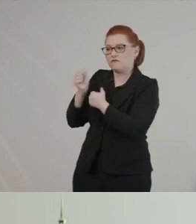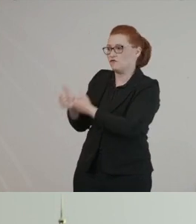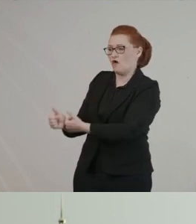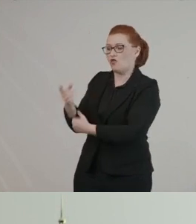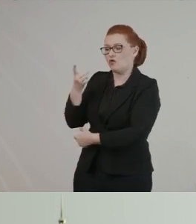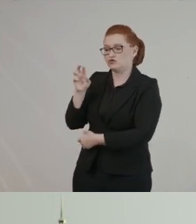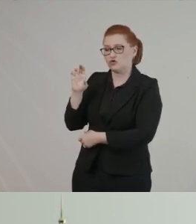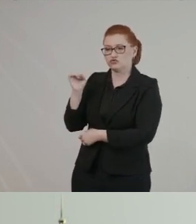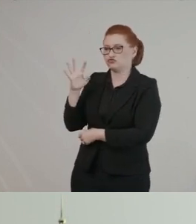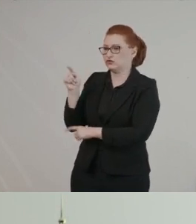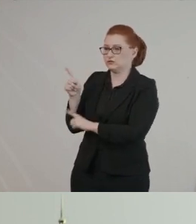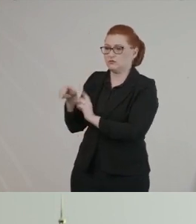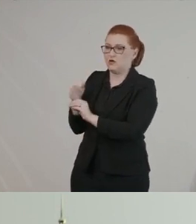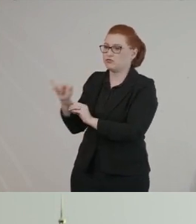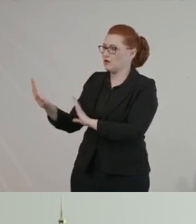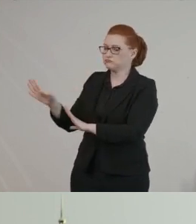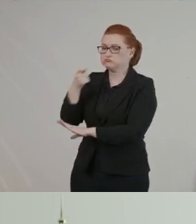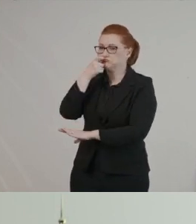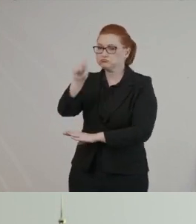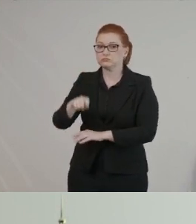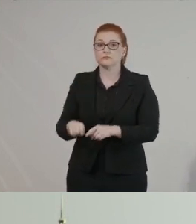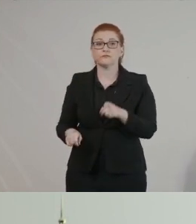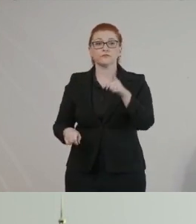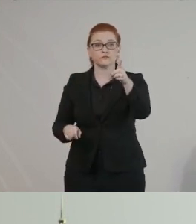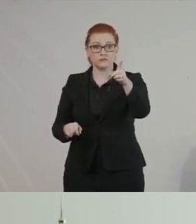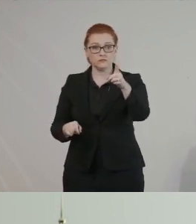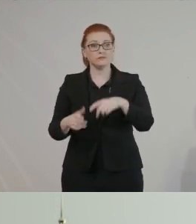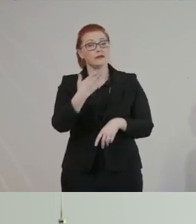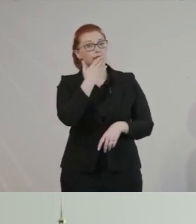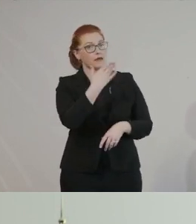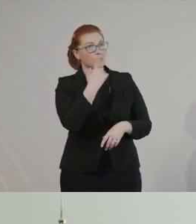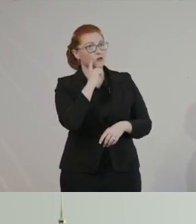Melissa. Governor, thanks for having this press conference today.